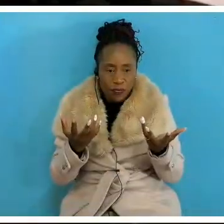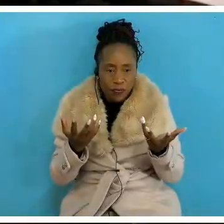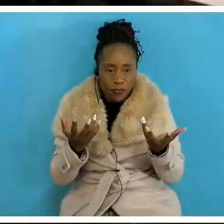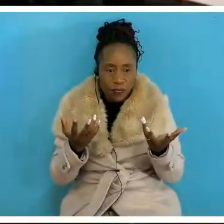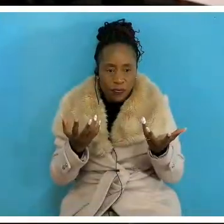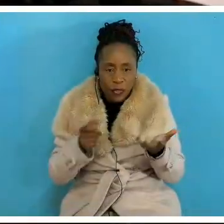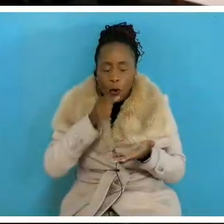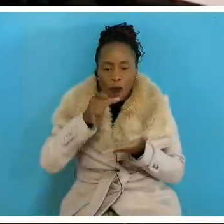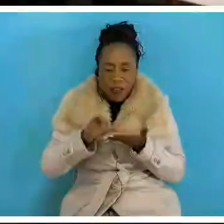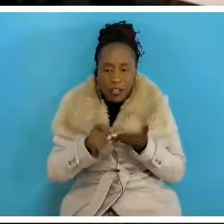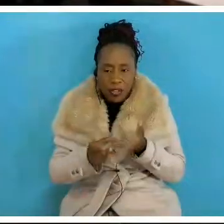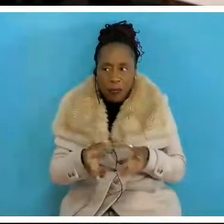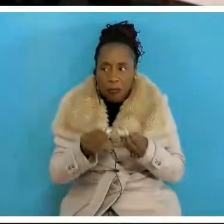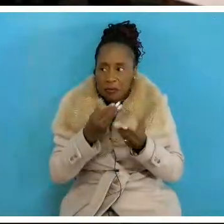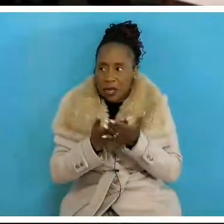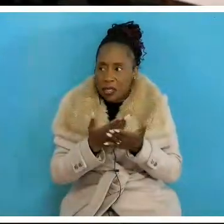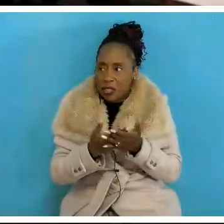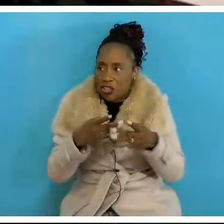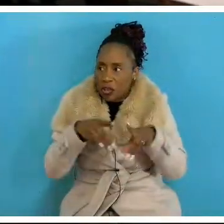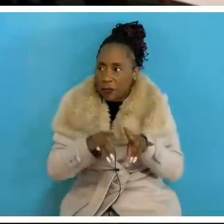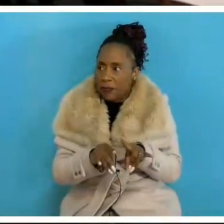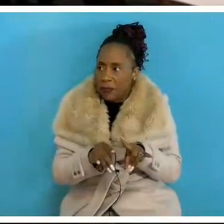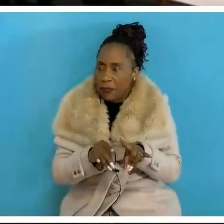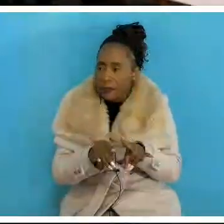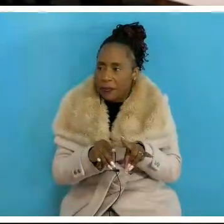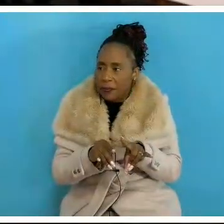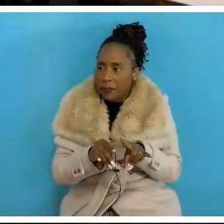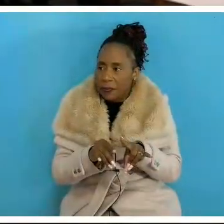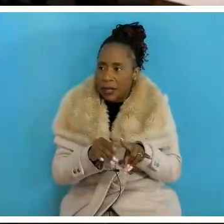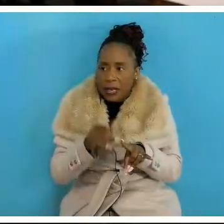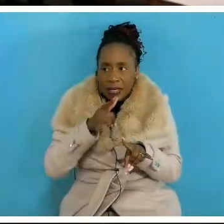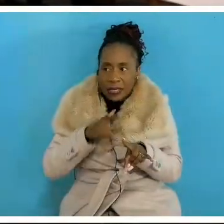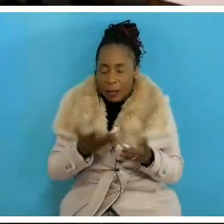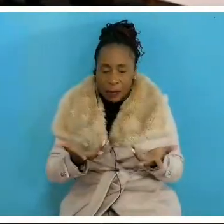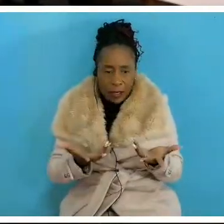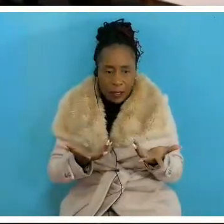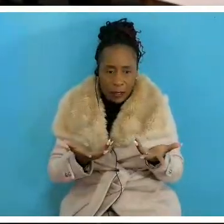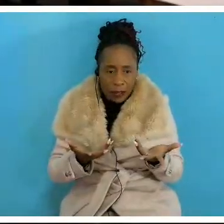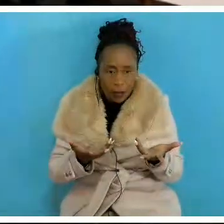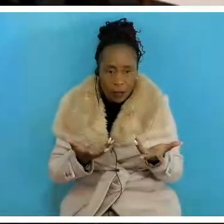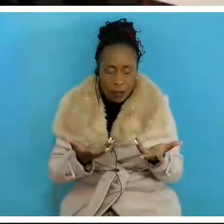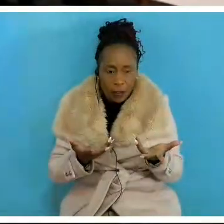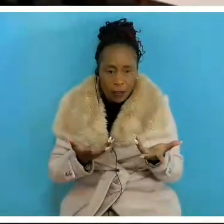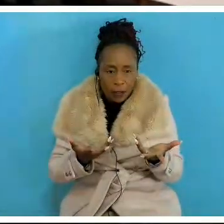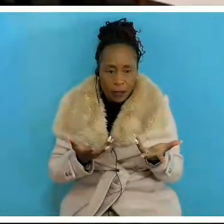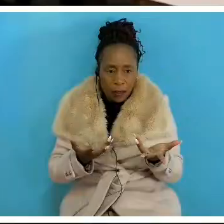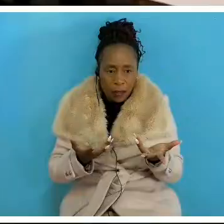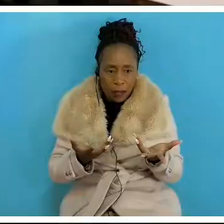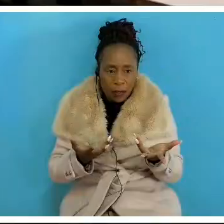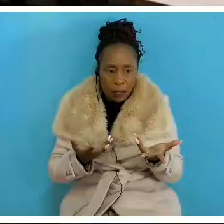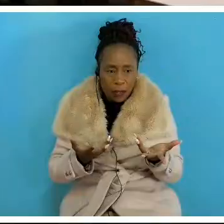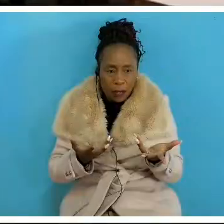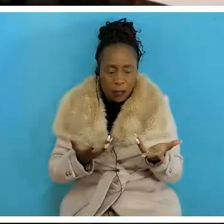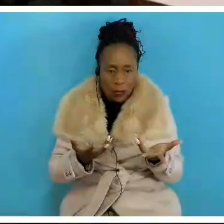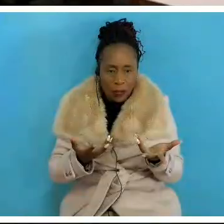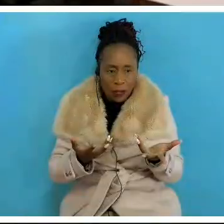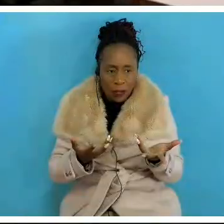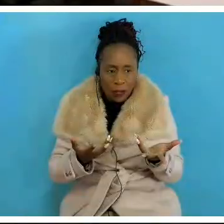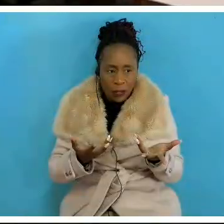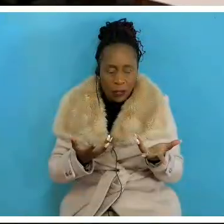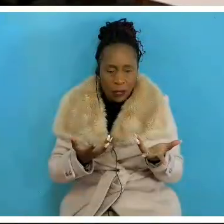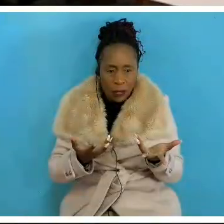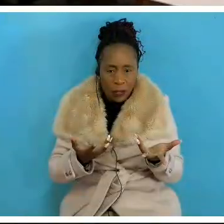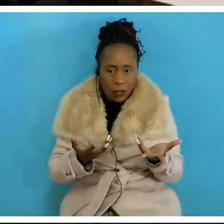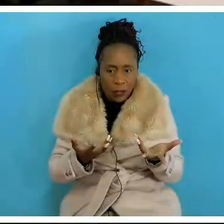get a confirmation, Mr. Chair? However, can you just tell me what is the youth unemployment rate? No, you must ask your question. Okay, we all thank know it's you. very